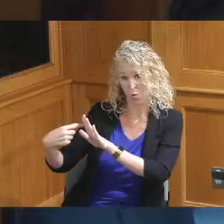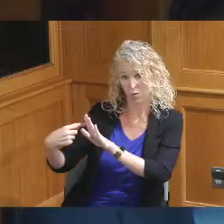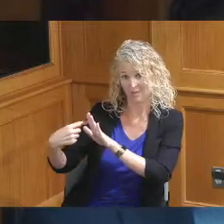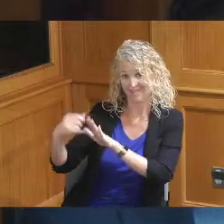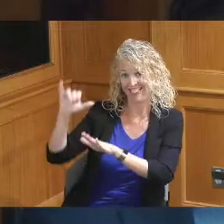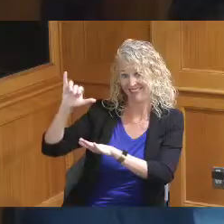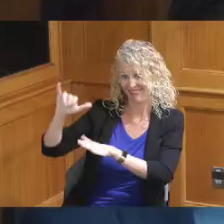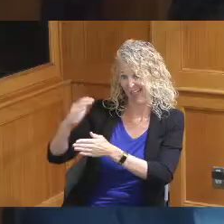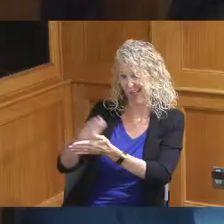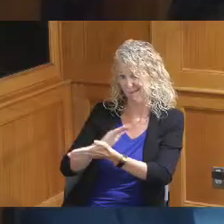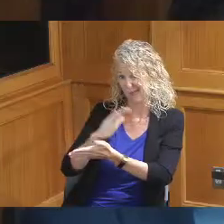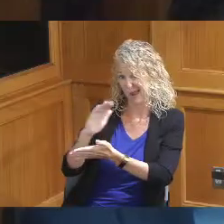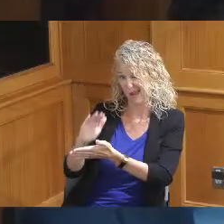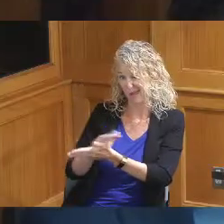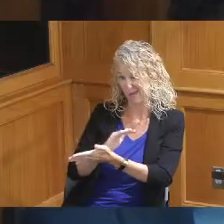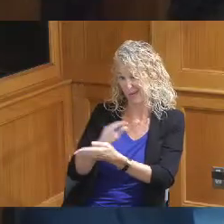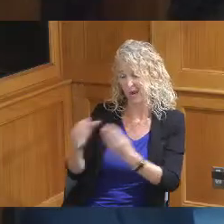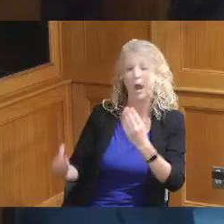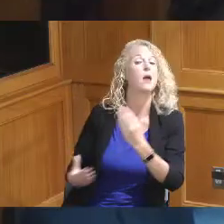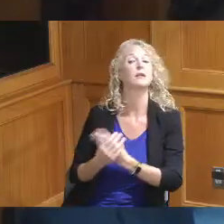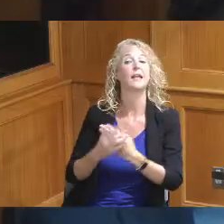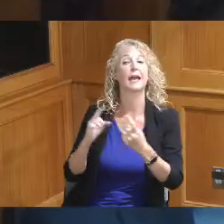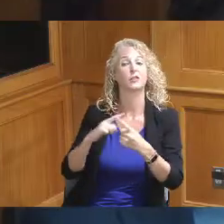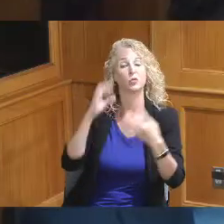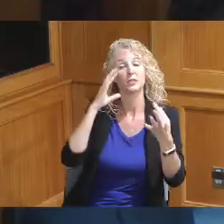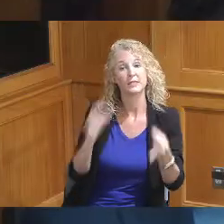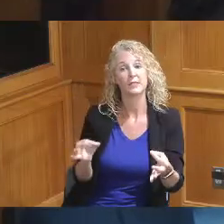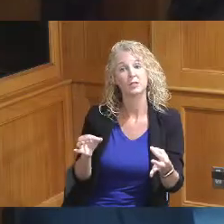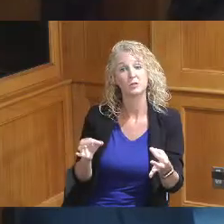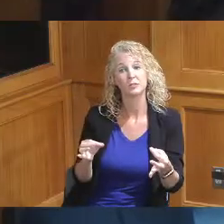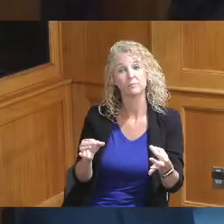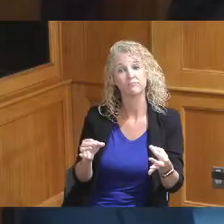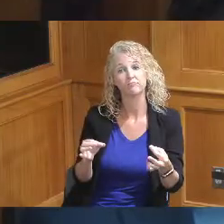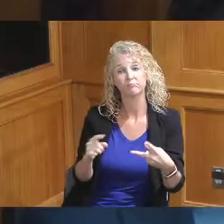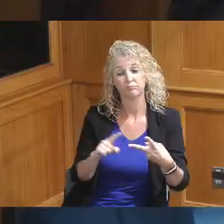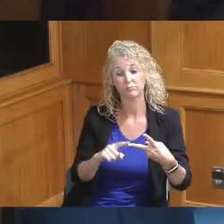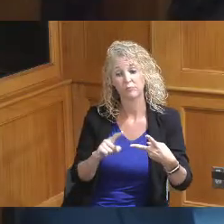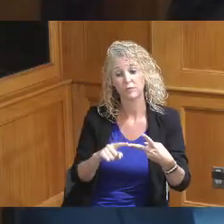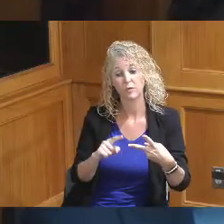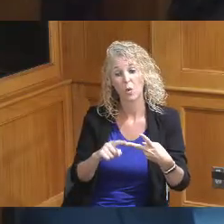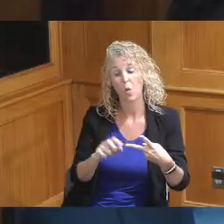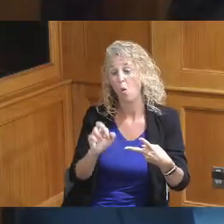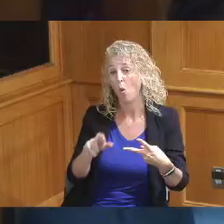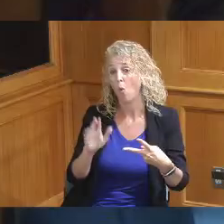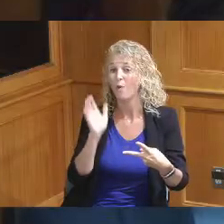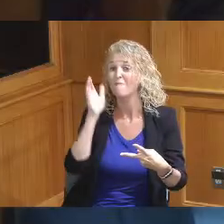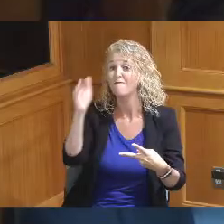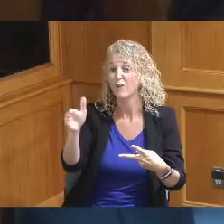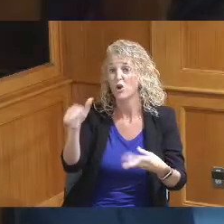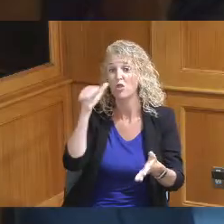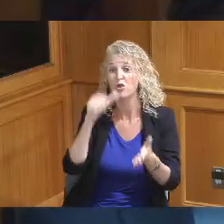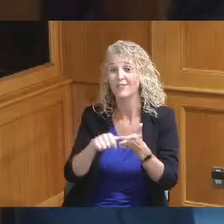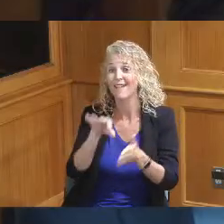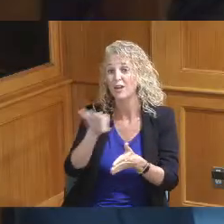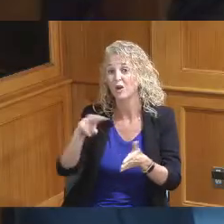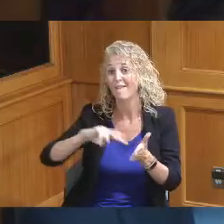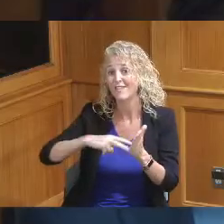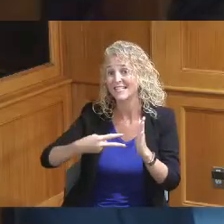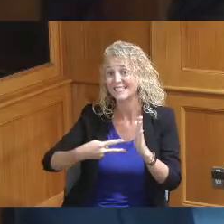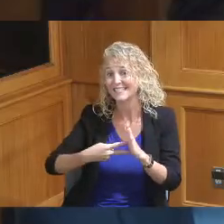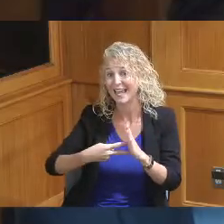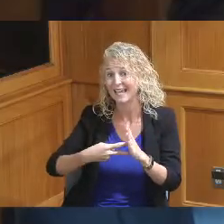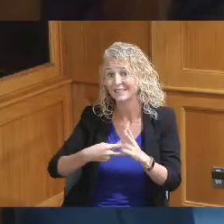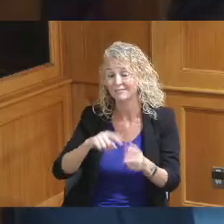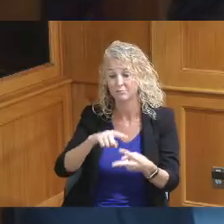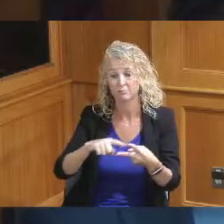neither the term sheet attached to this resolution nor a subsequent letter of intent shall